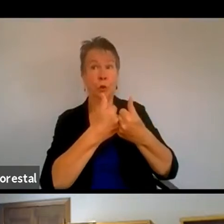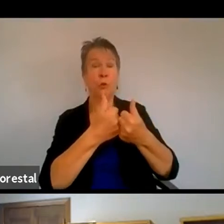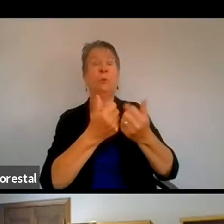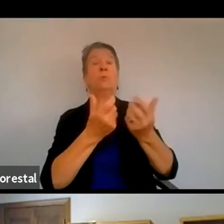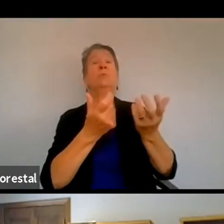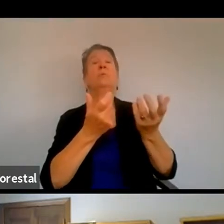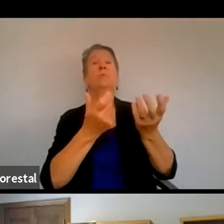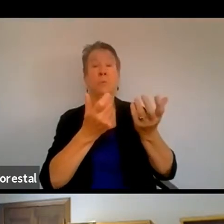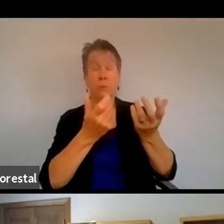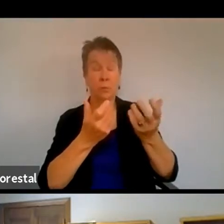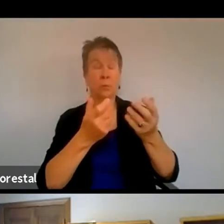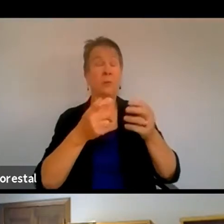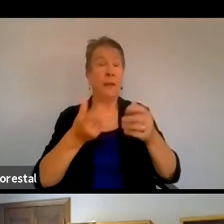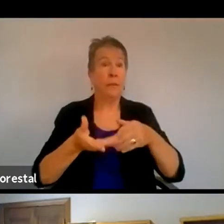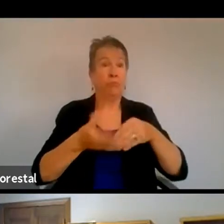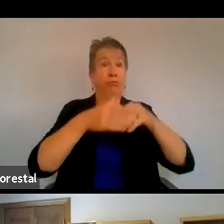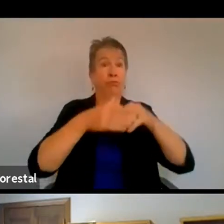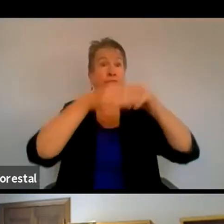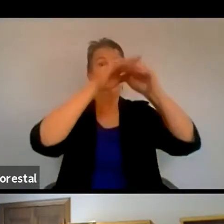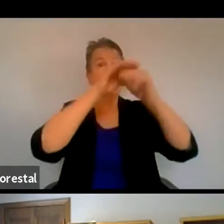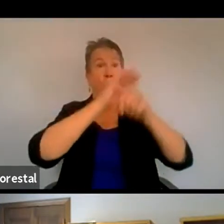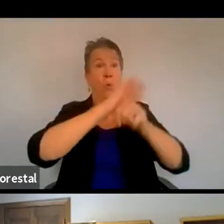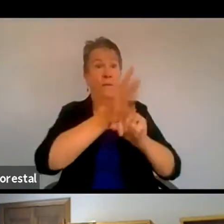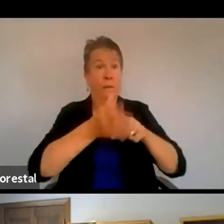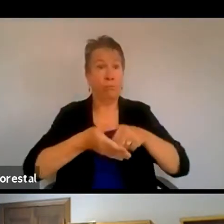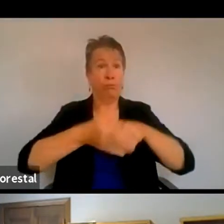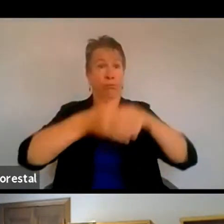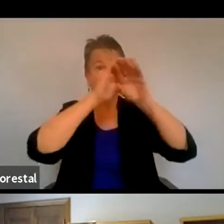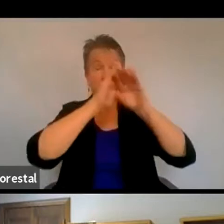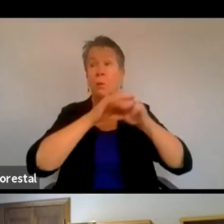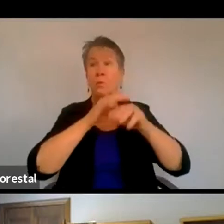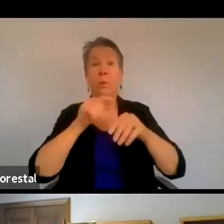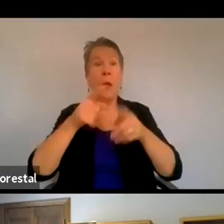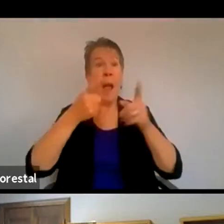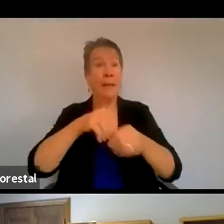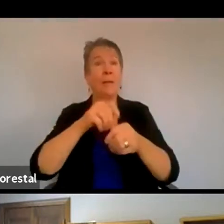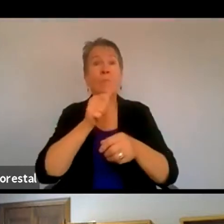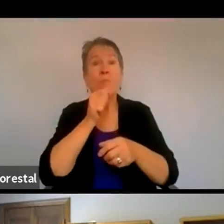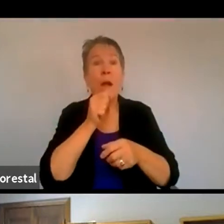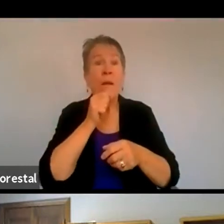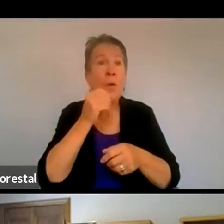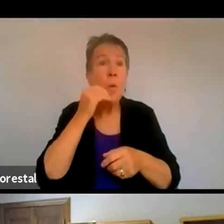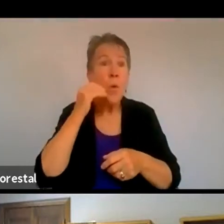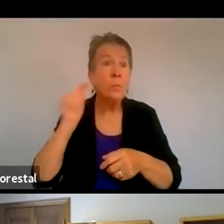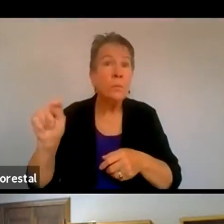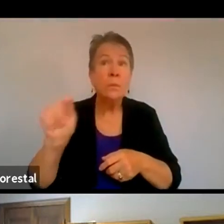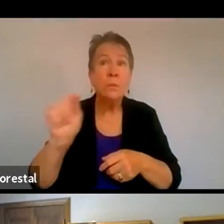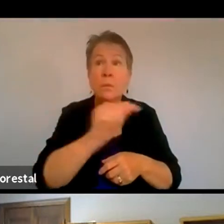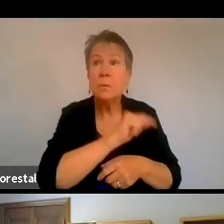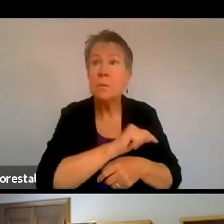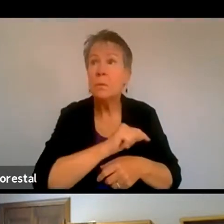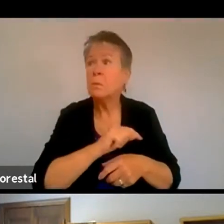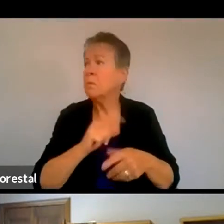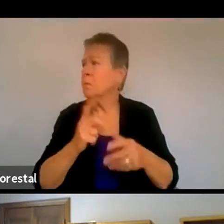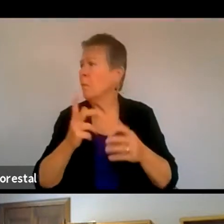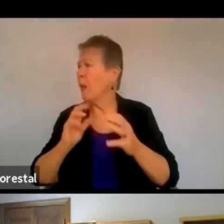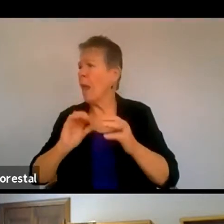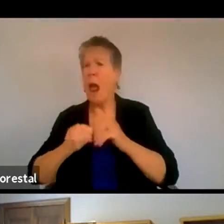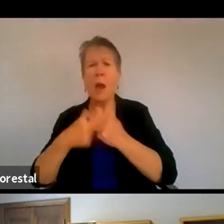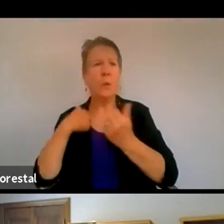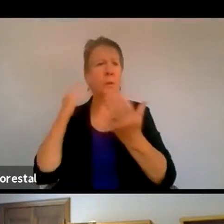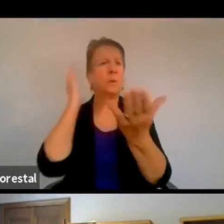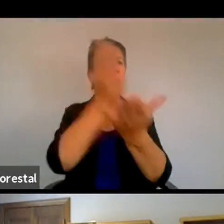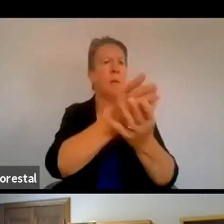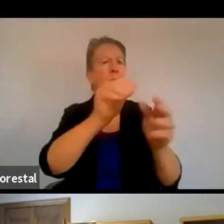do. And I know, by the way, the counties that have had big numbers that we reported today, and again, the triple figure counties